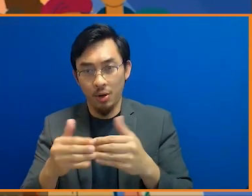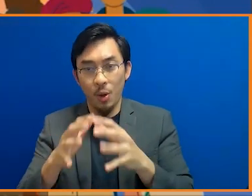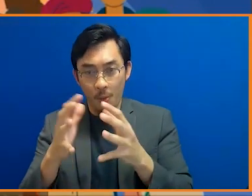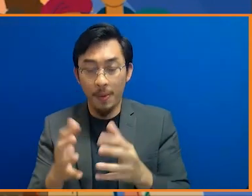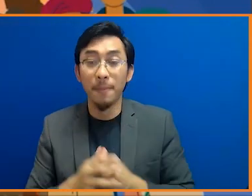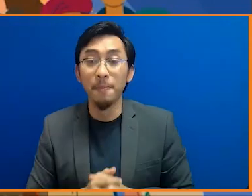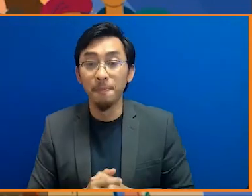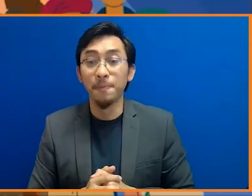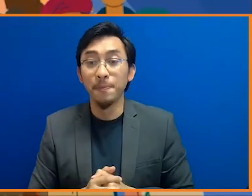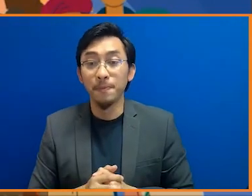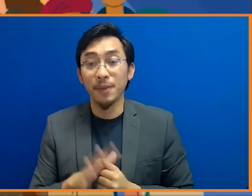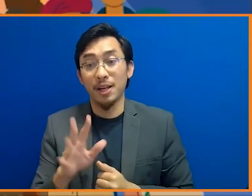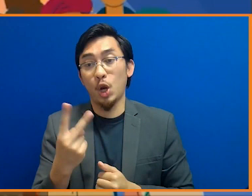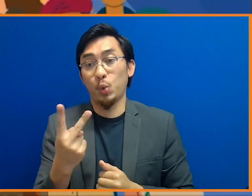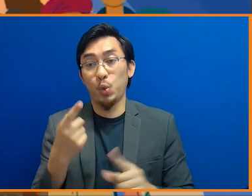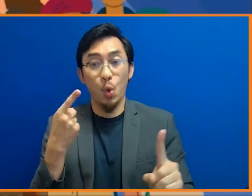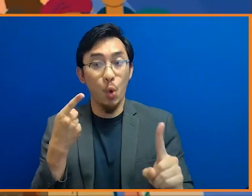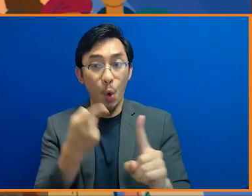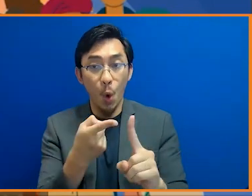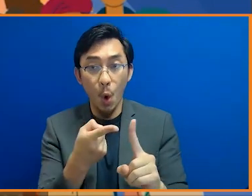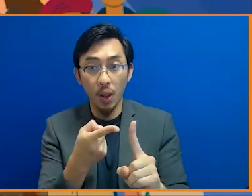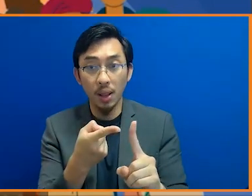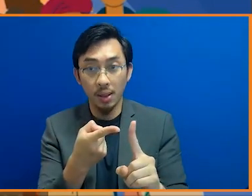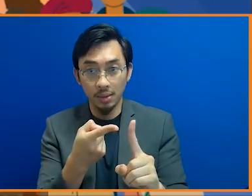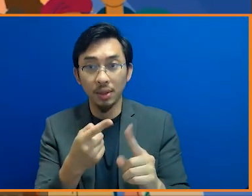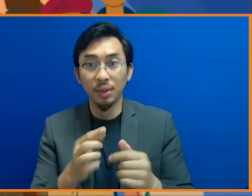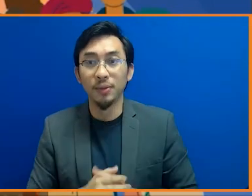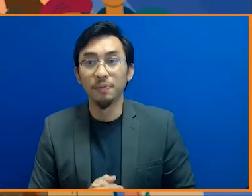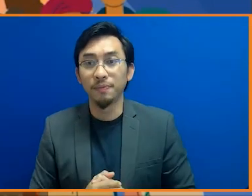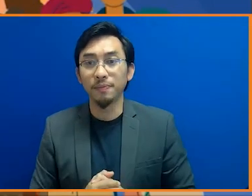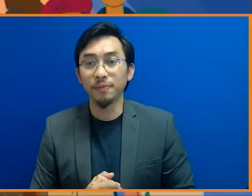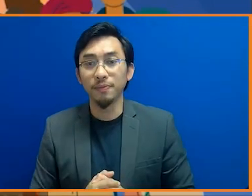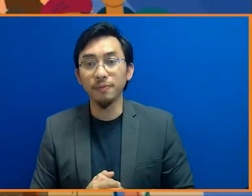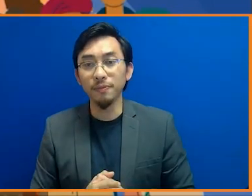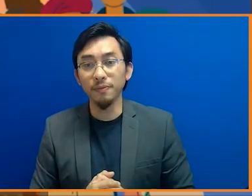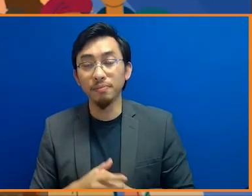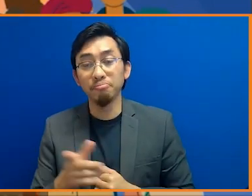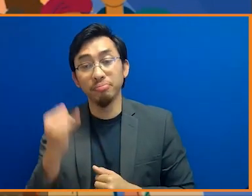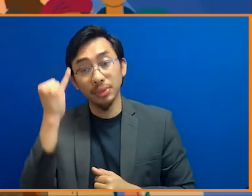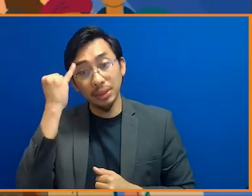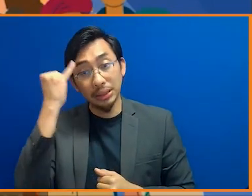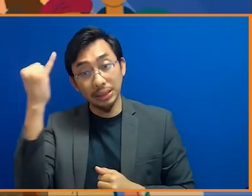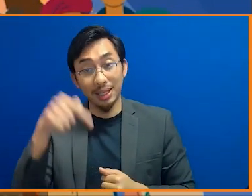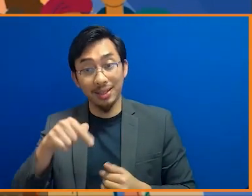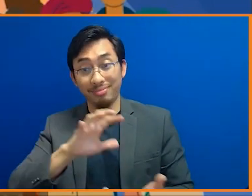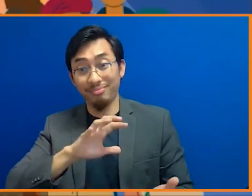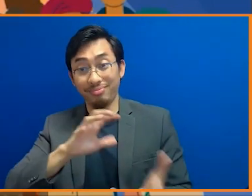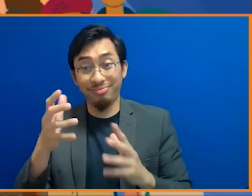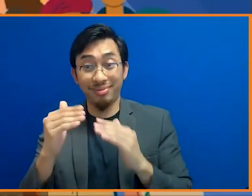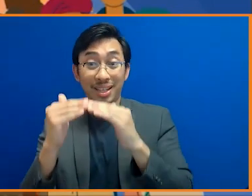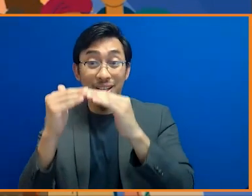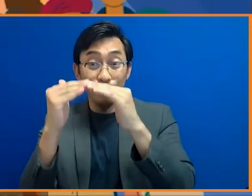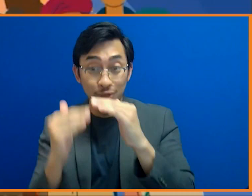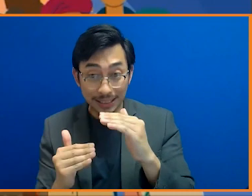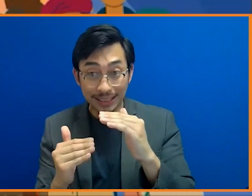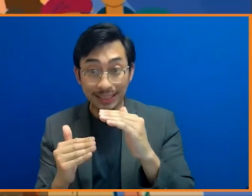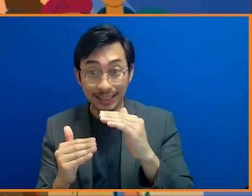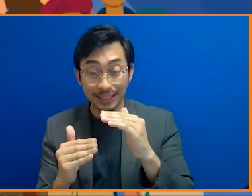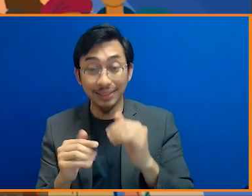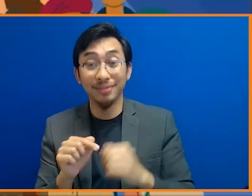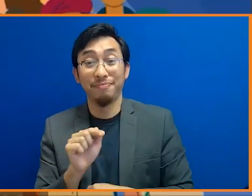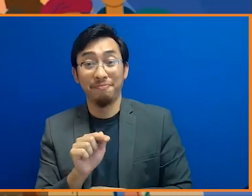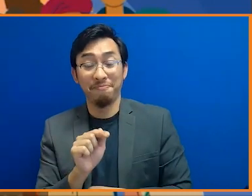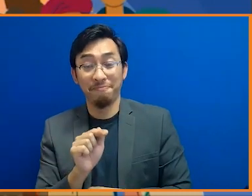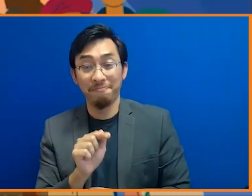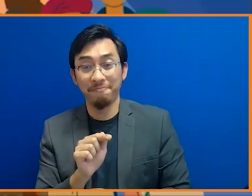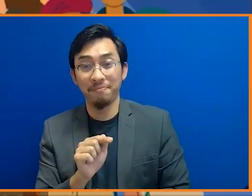it has at least two goals that are very close to the idea of having disaster risk